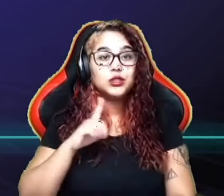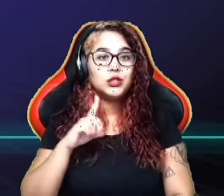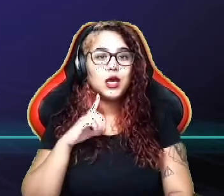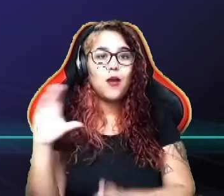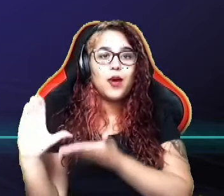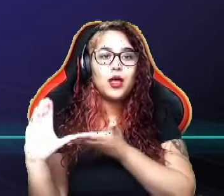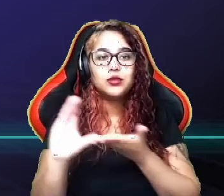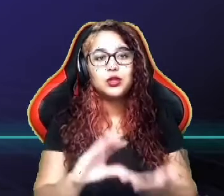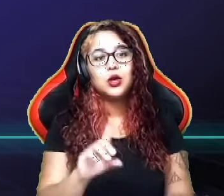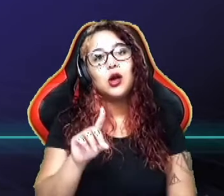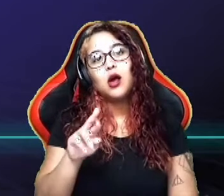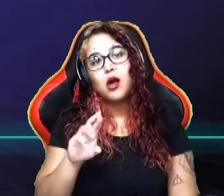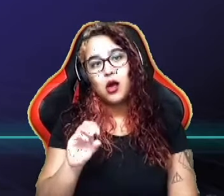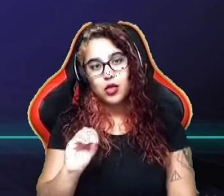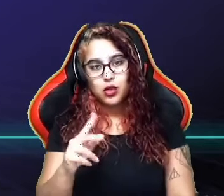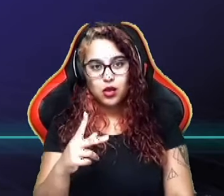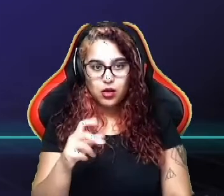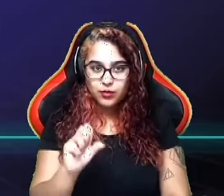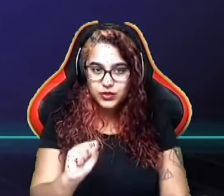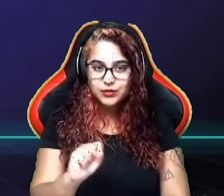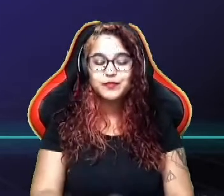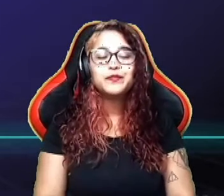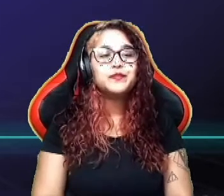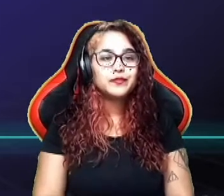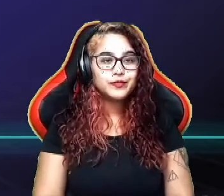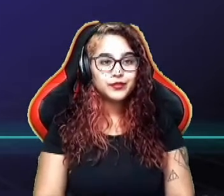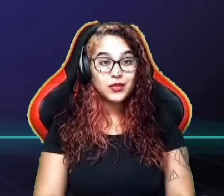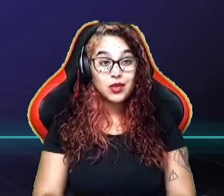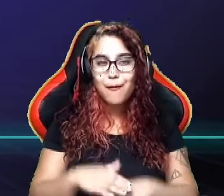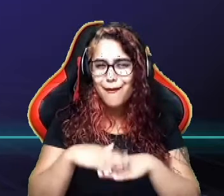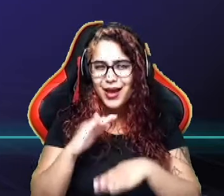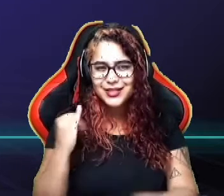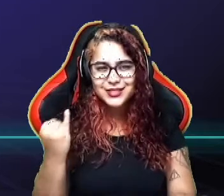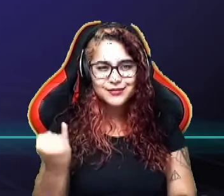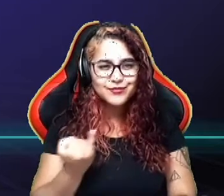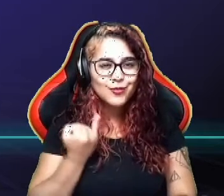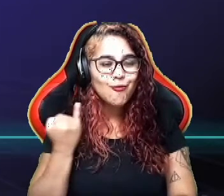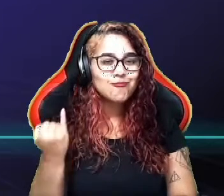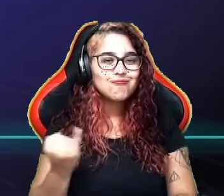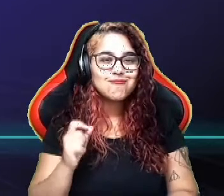live streaming session that was sponsored by the Lives de Jogos game,